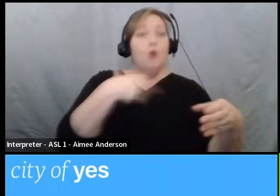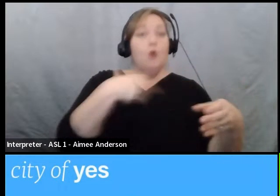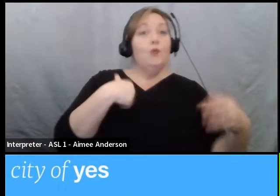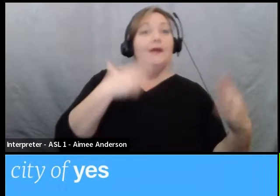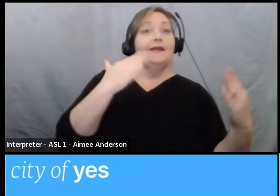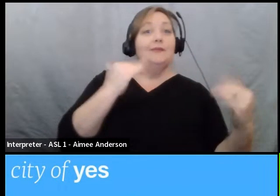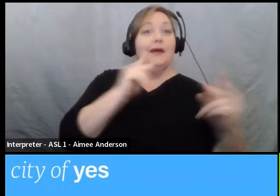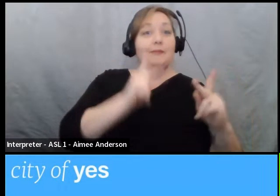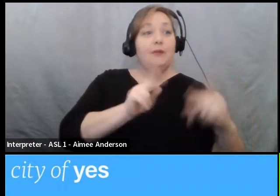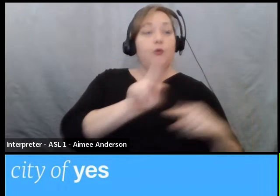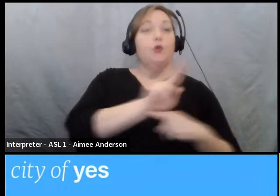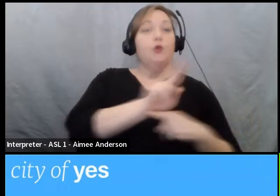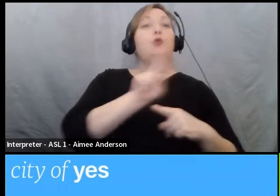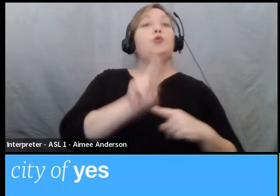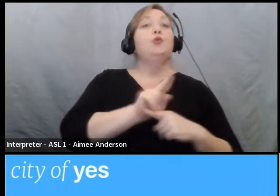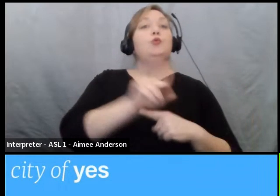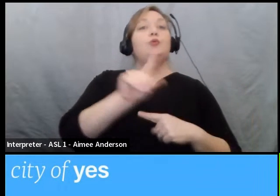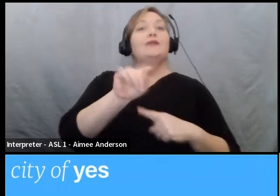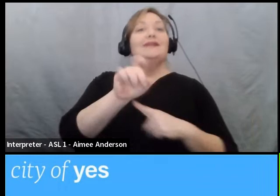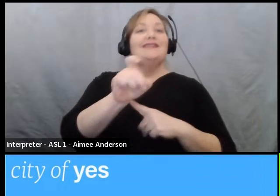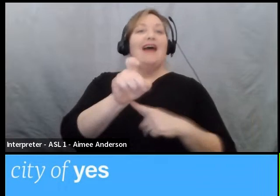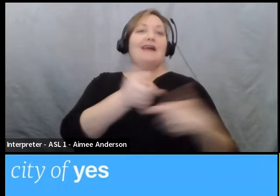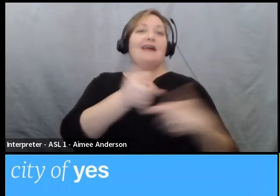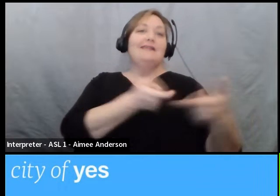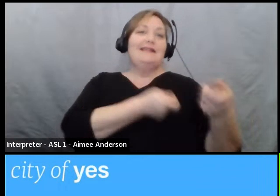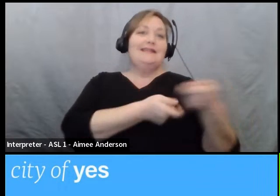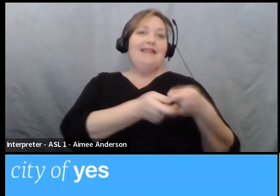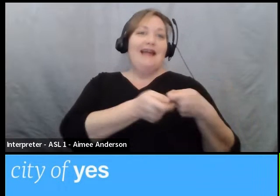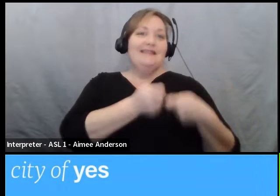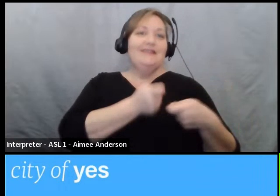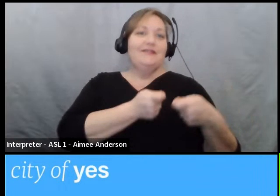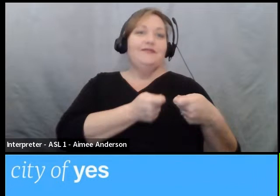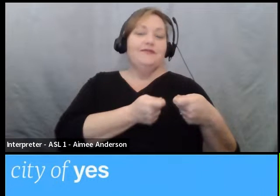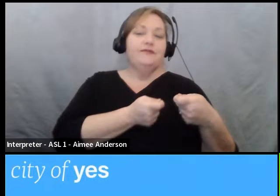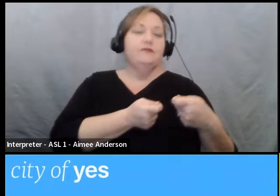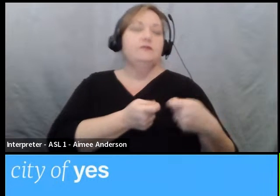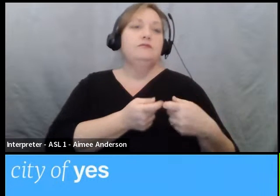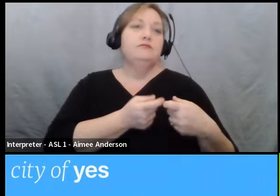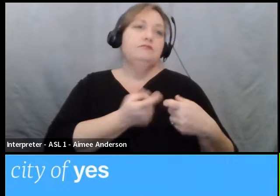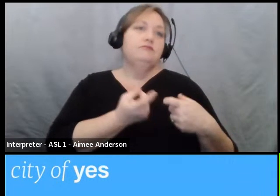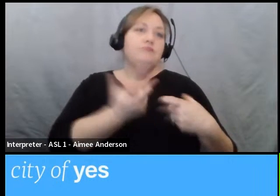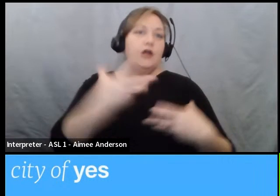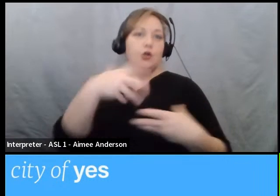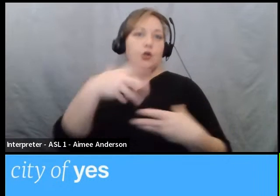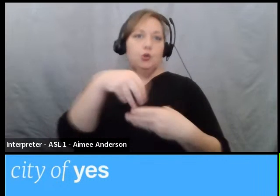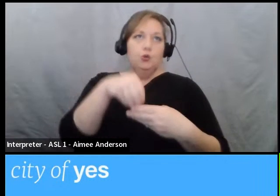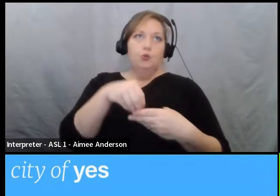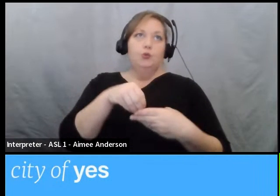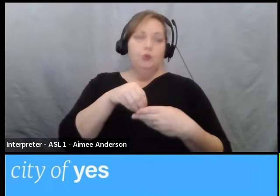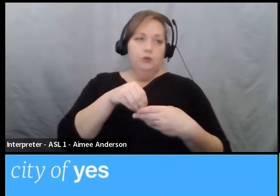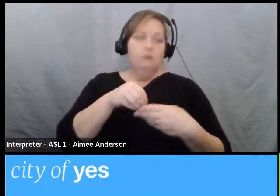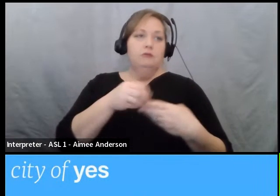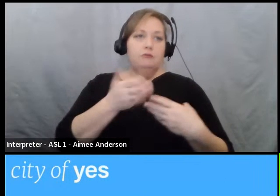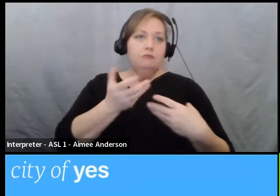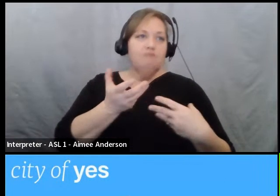would use the tax incentive, the renewed tax incentive, and include